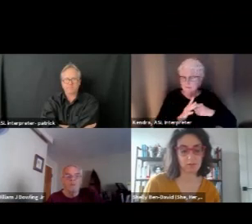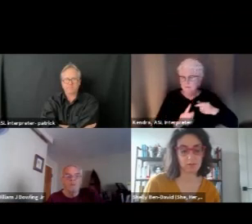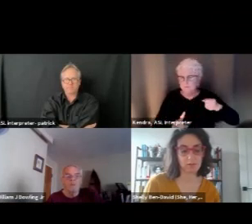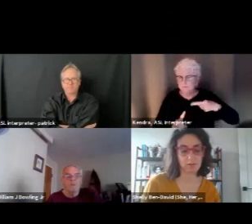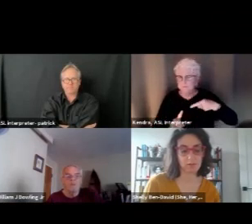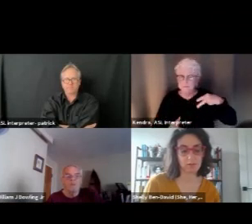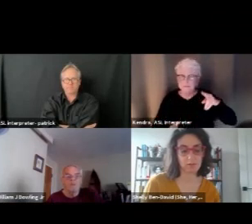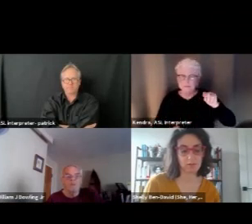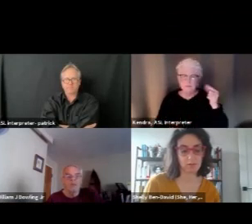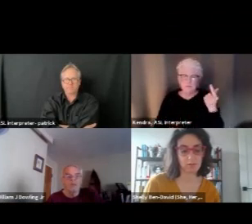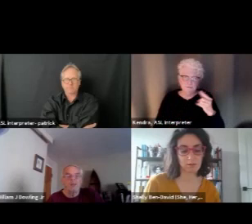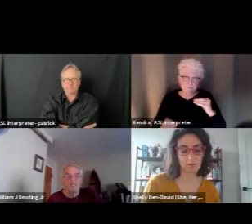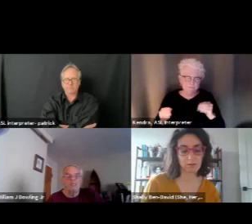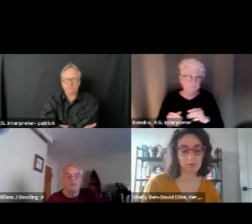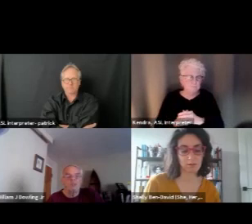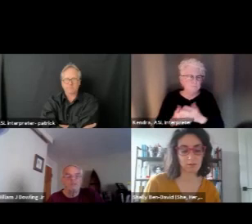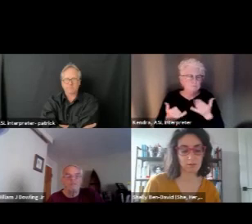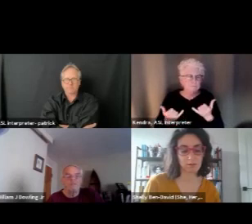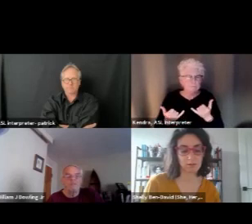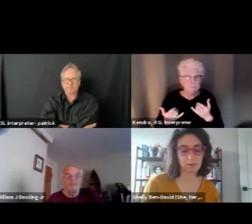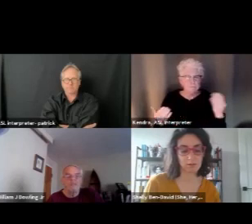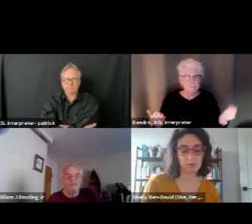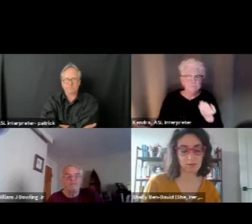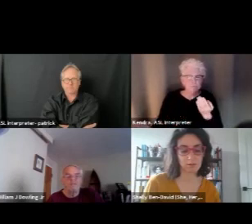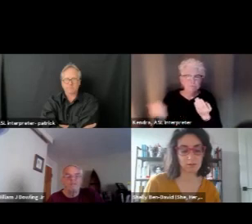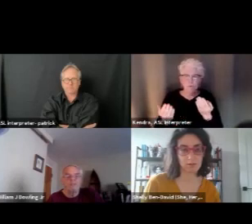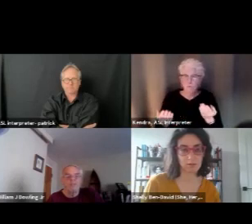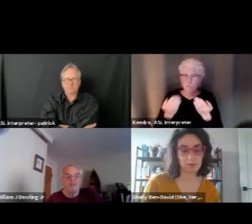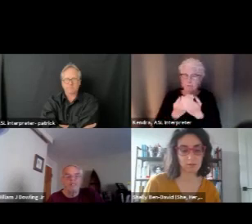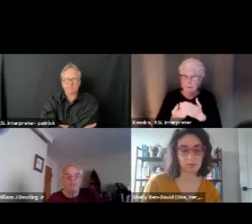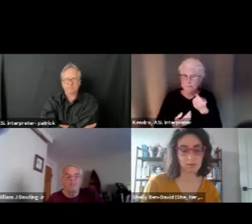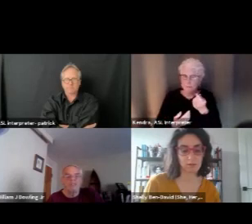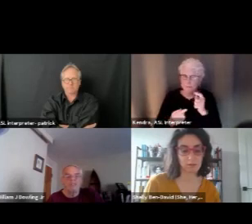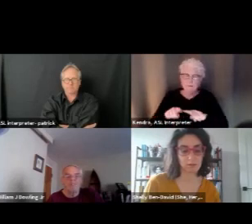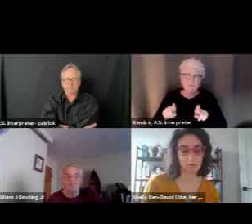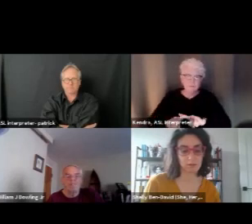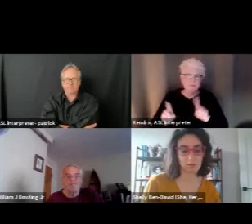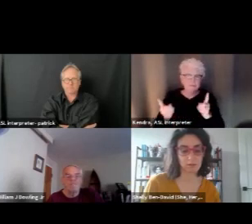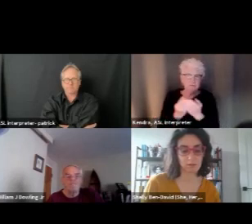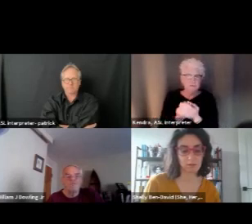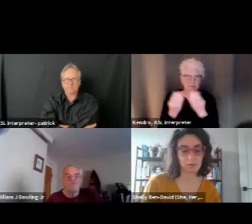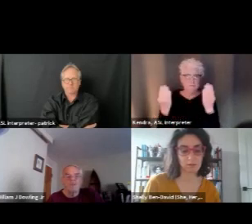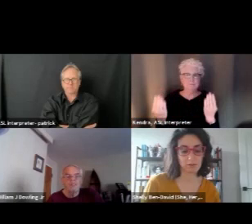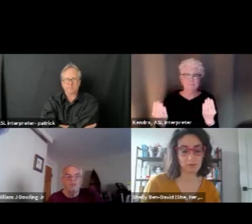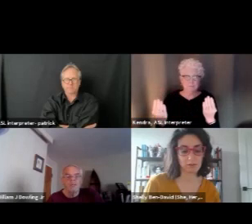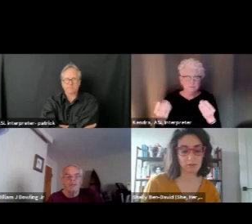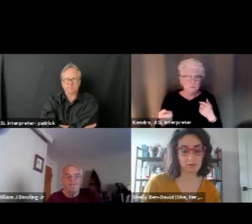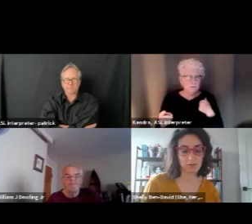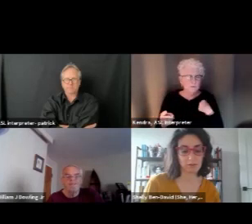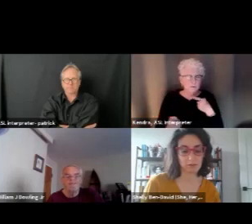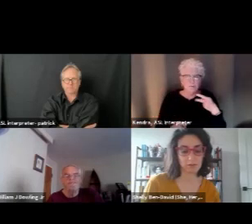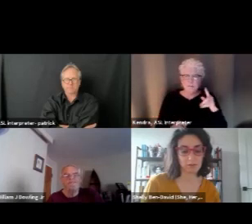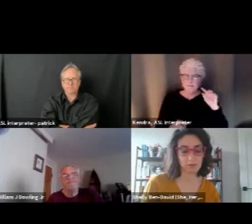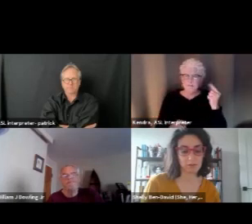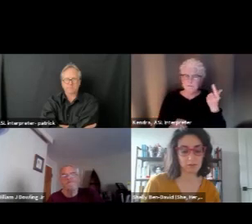are distinct, even though they overlap in some way. Perhaps studies on benefit finding rather than post-traumatic growth have a closer connection with the